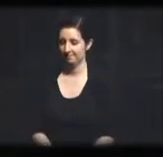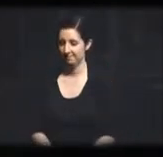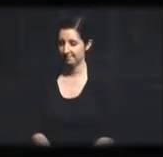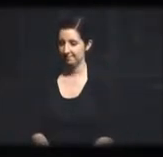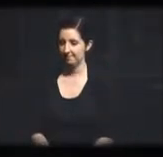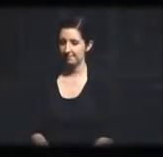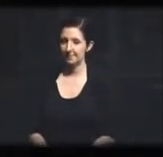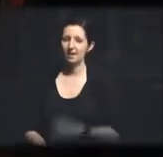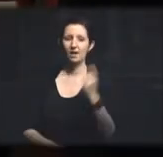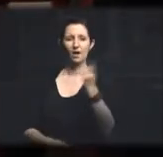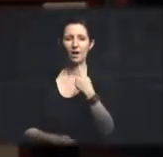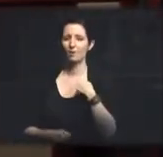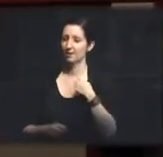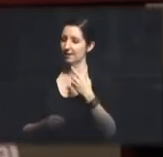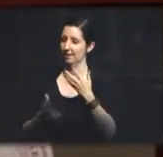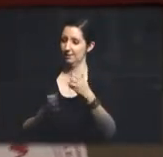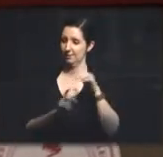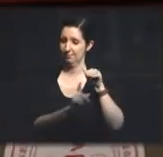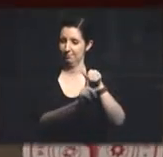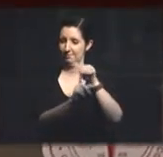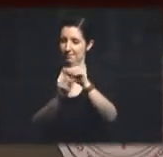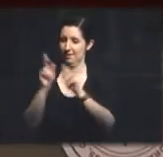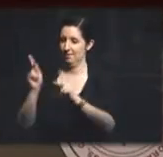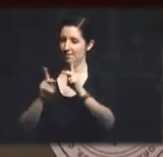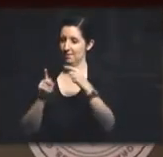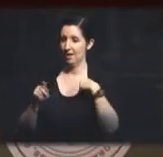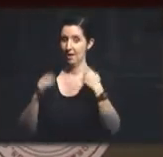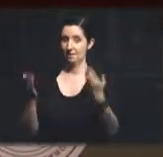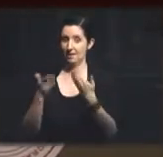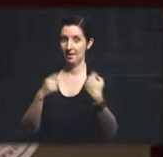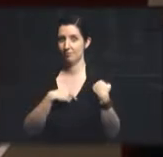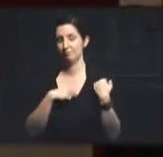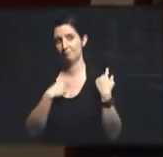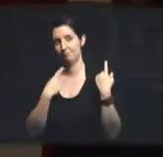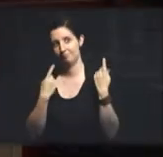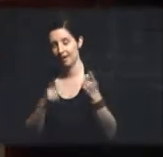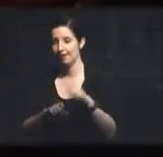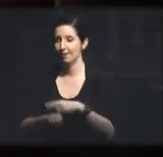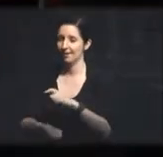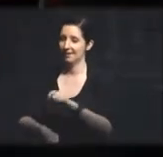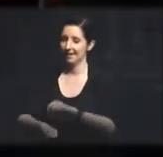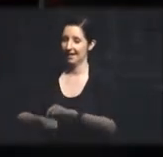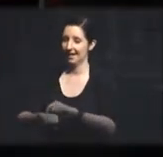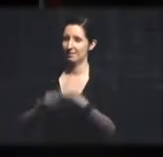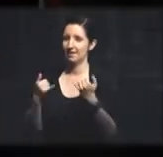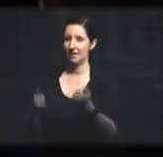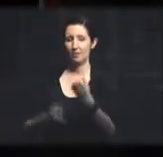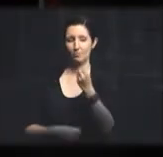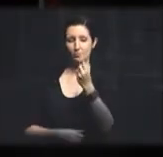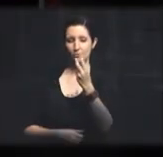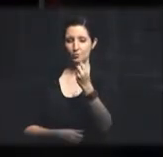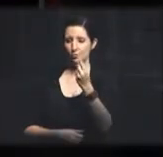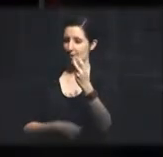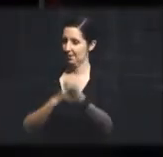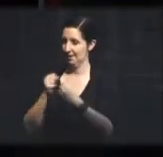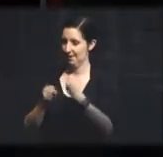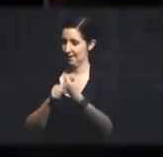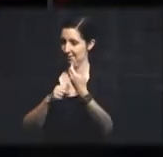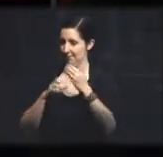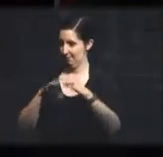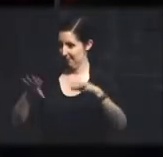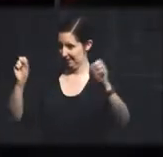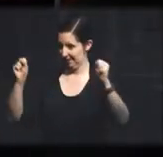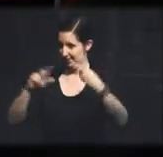I always like to remind people how long I've been here, because it feels like it's a long time. So actually, my 12th year as a president, starting here this